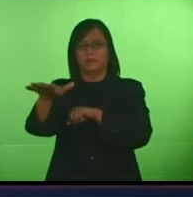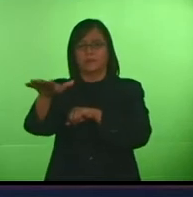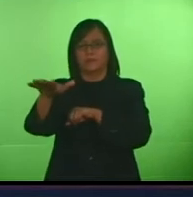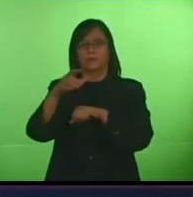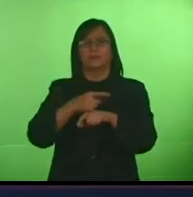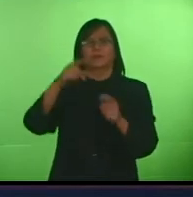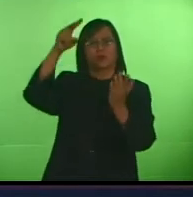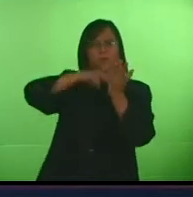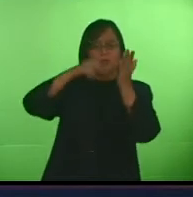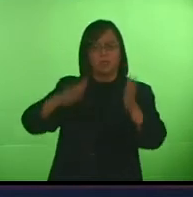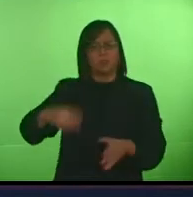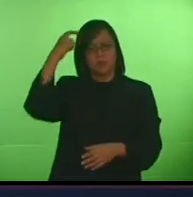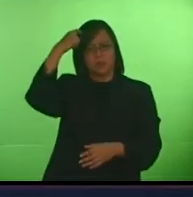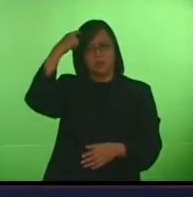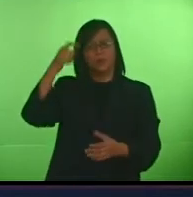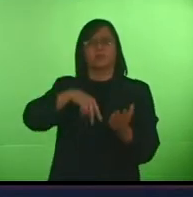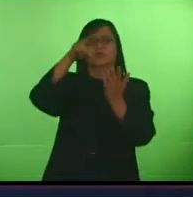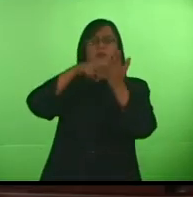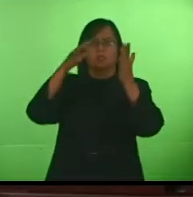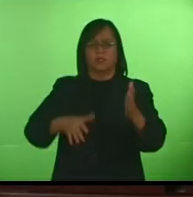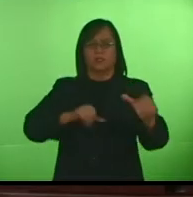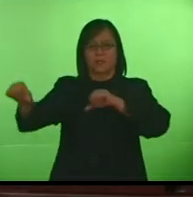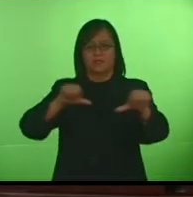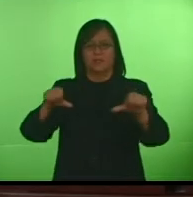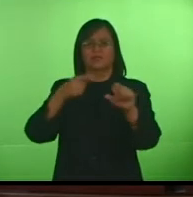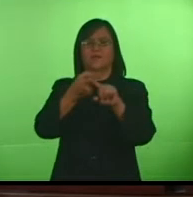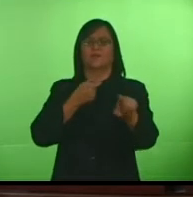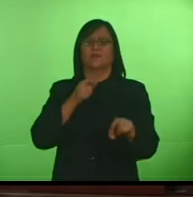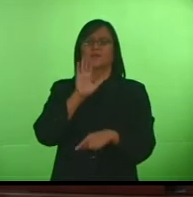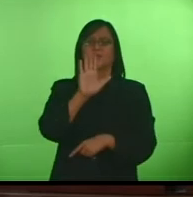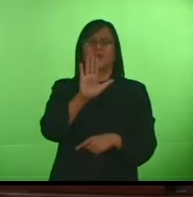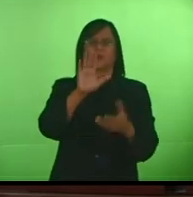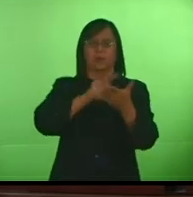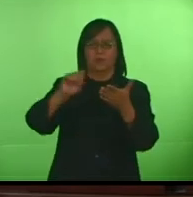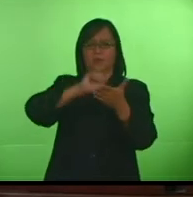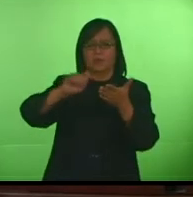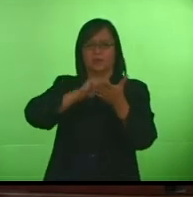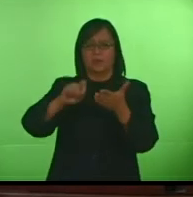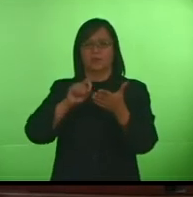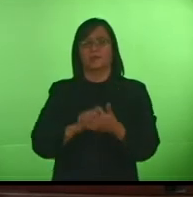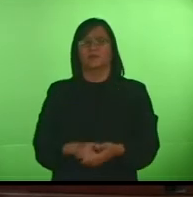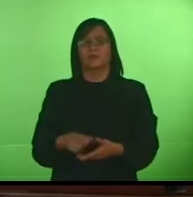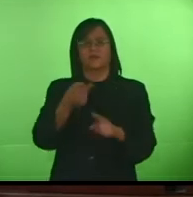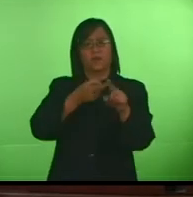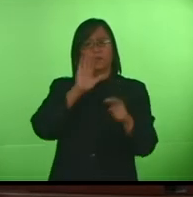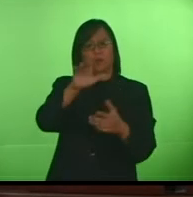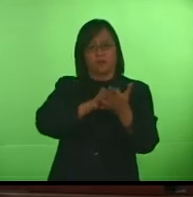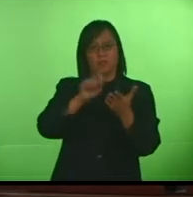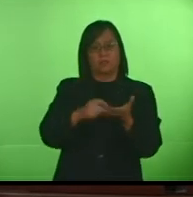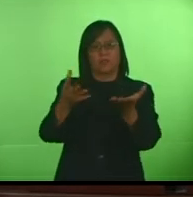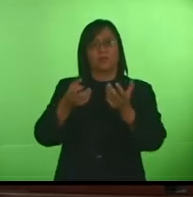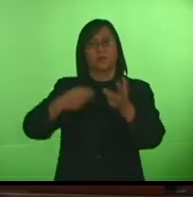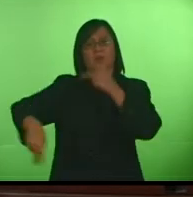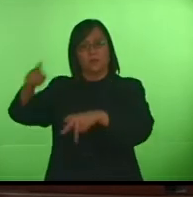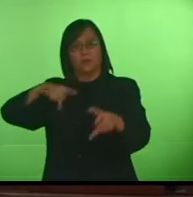thoughts and actions through your writing. So therefore, through your writing, you want people to believe,